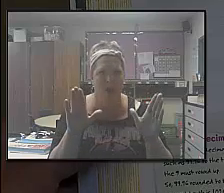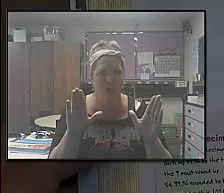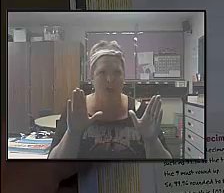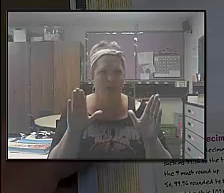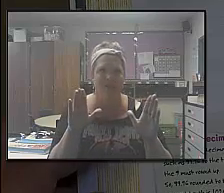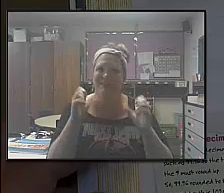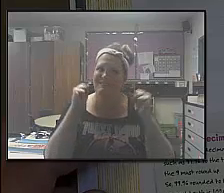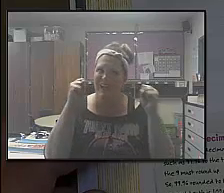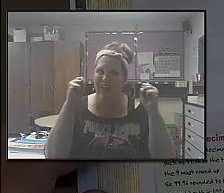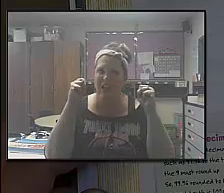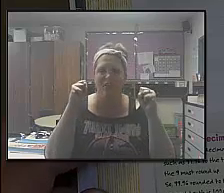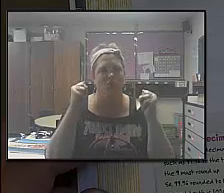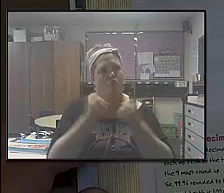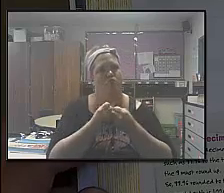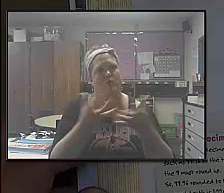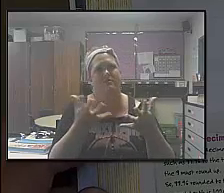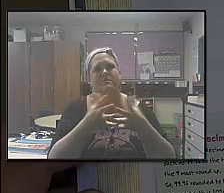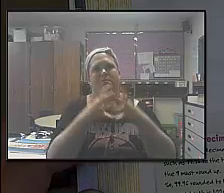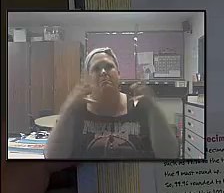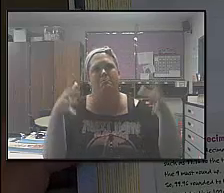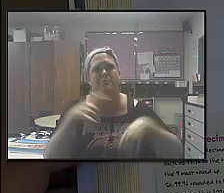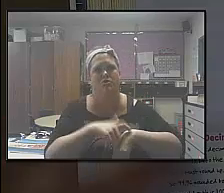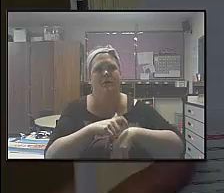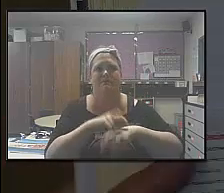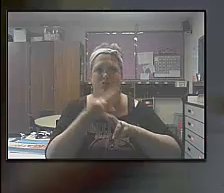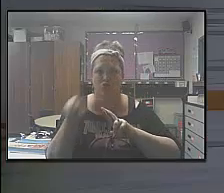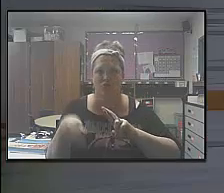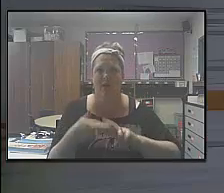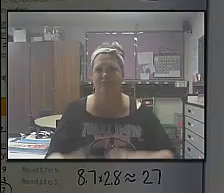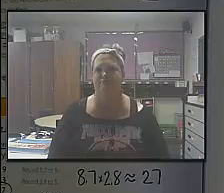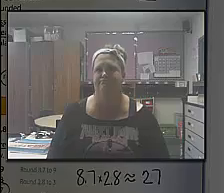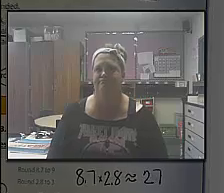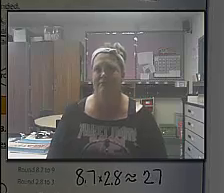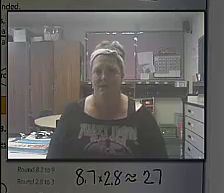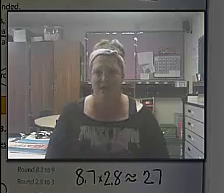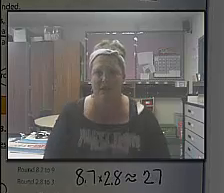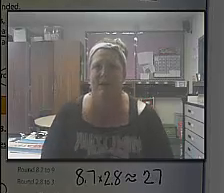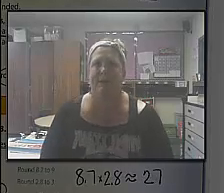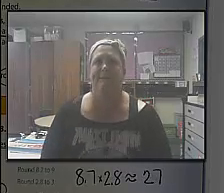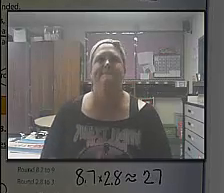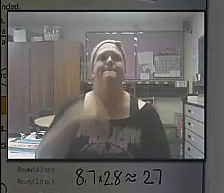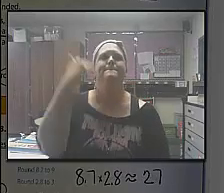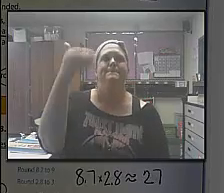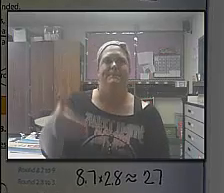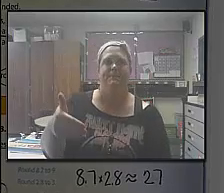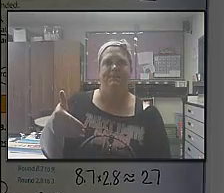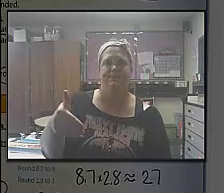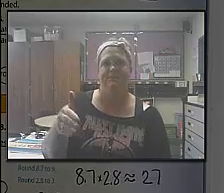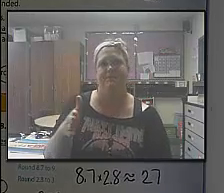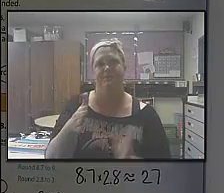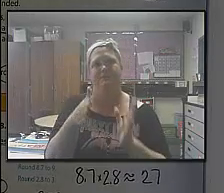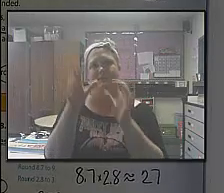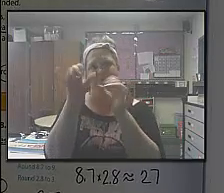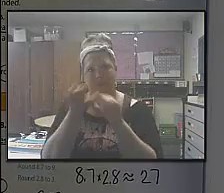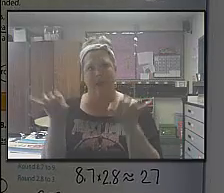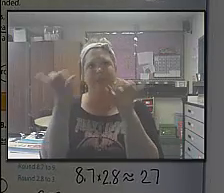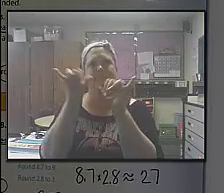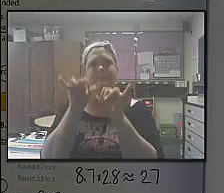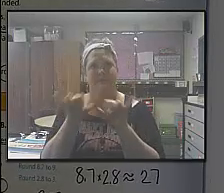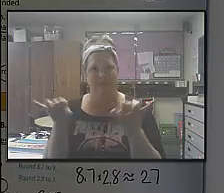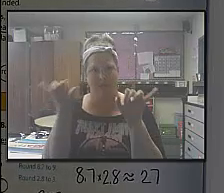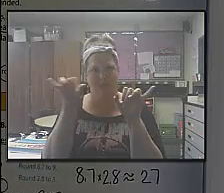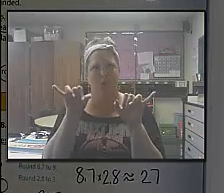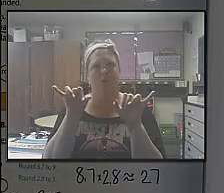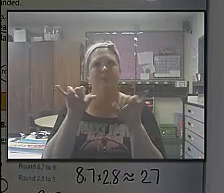Yay for you, you wasted a Have to bunch of lined time. up. Right? Shirt around. My job interview. Moving on. Same-o,